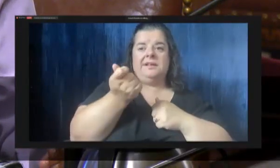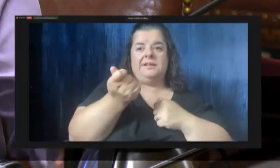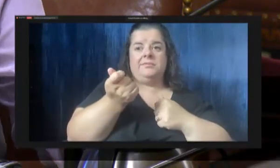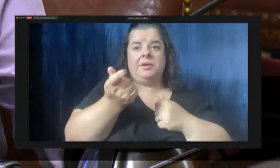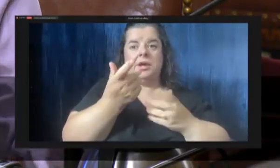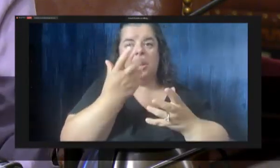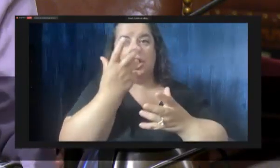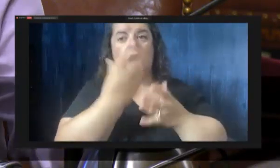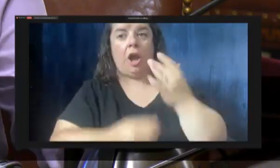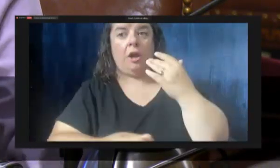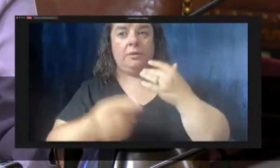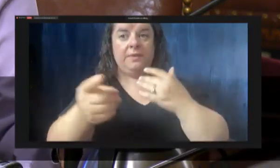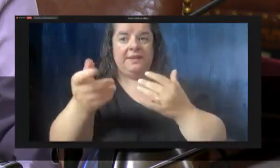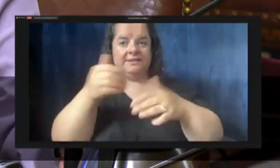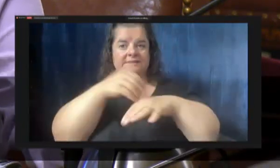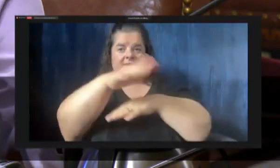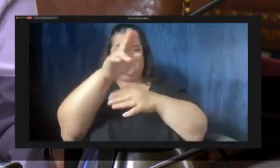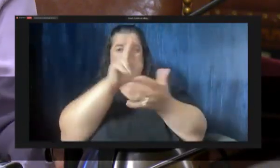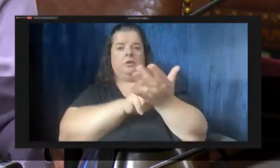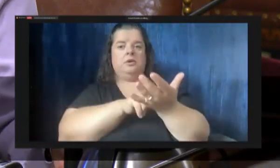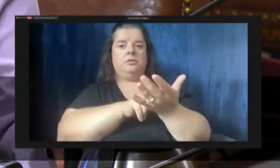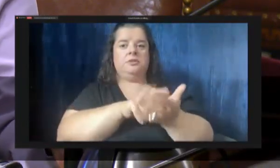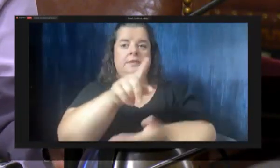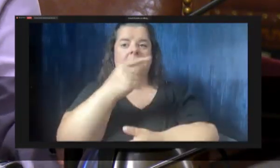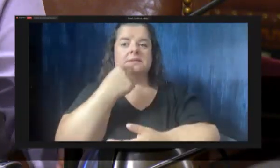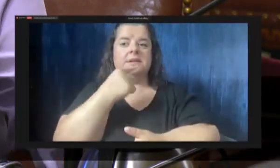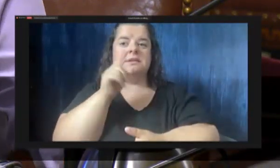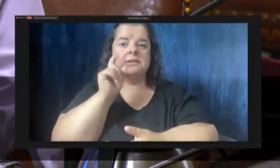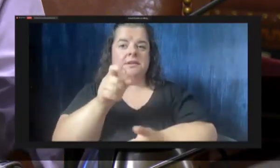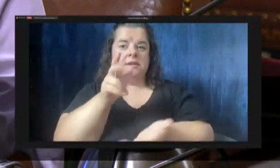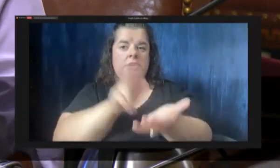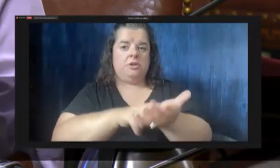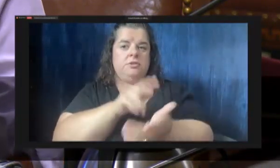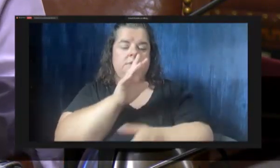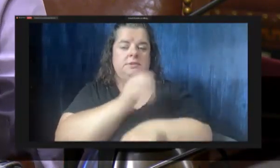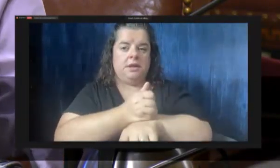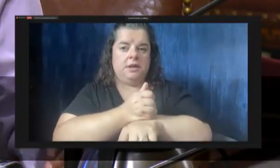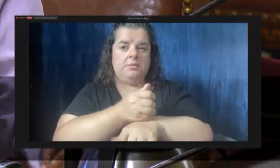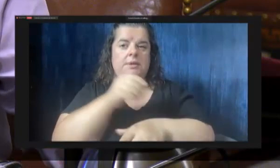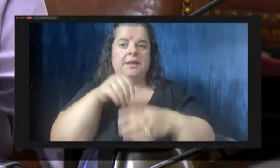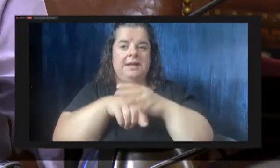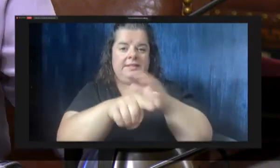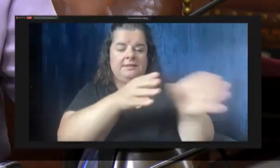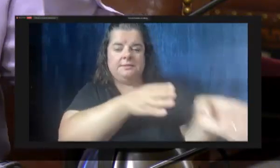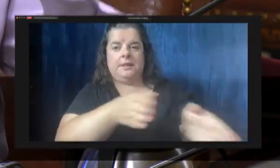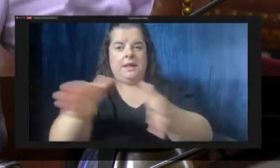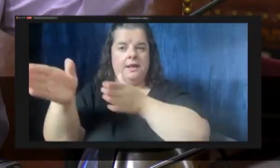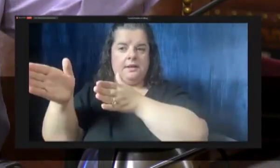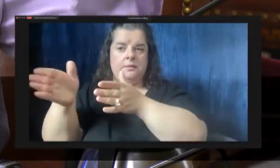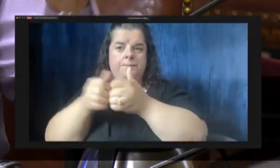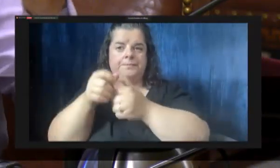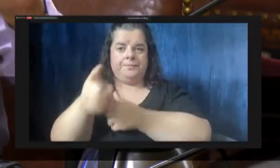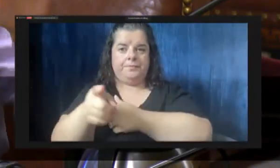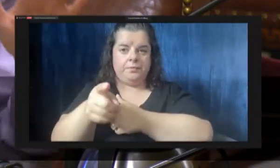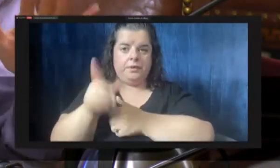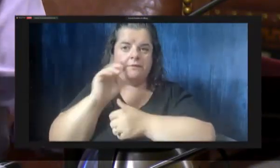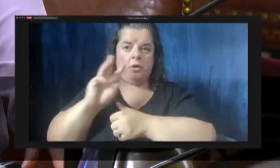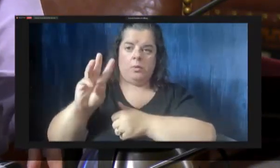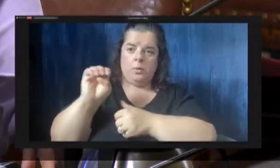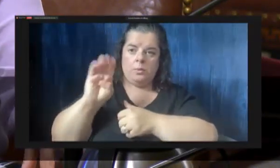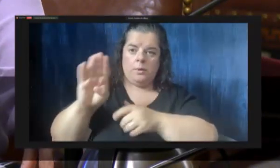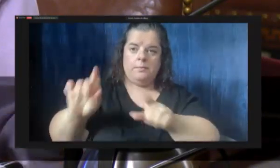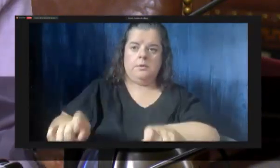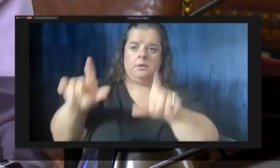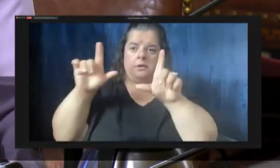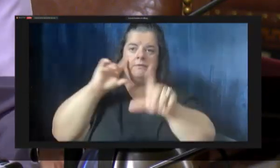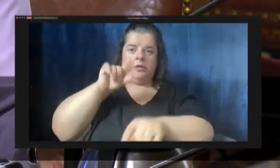contract, and I think they said, this needs to be, we need to have this contract in place to begin that planning with you to get the website up for the qualifications,